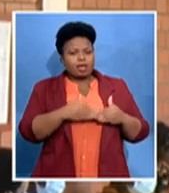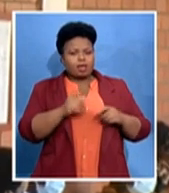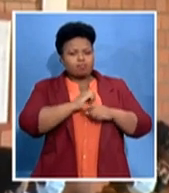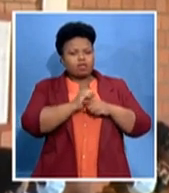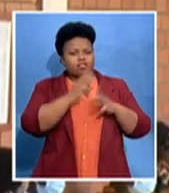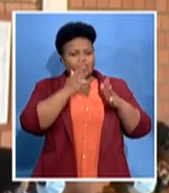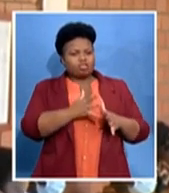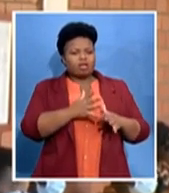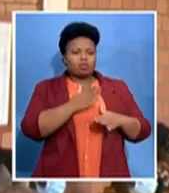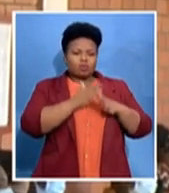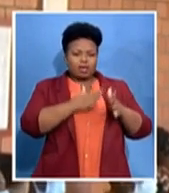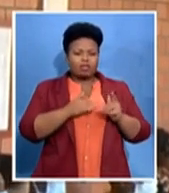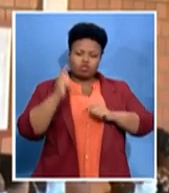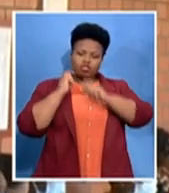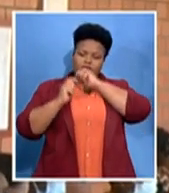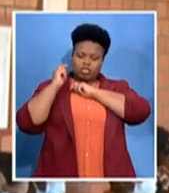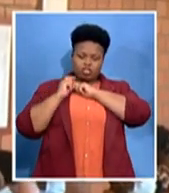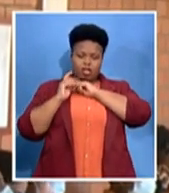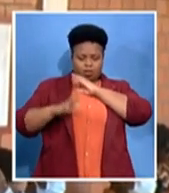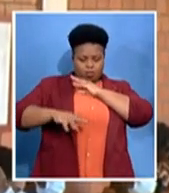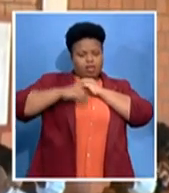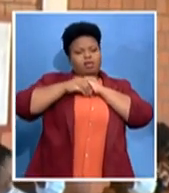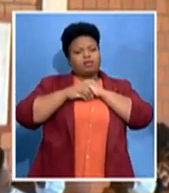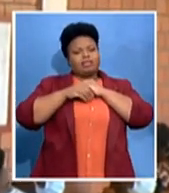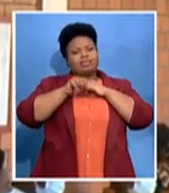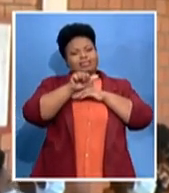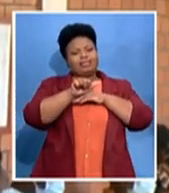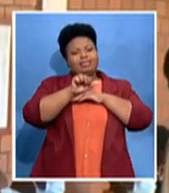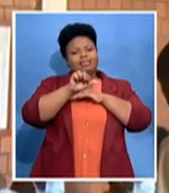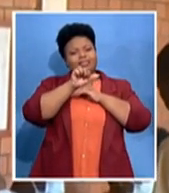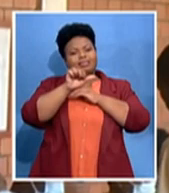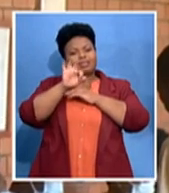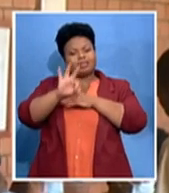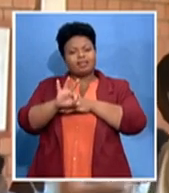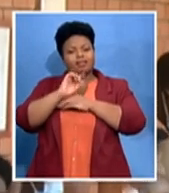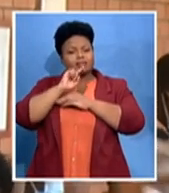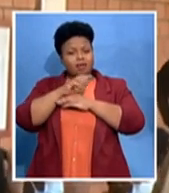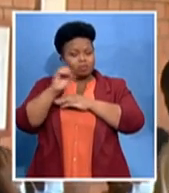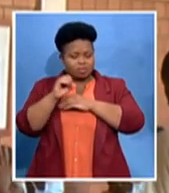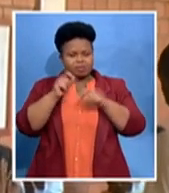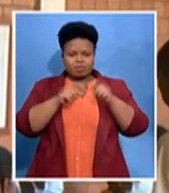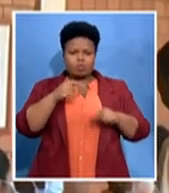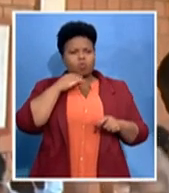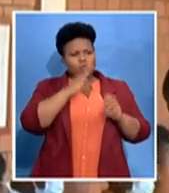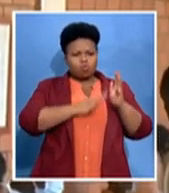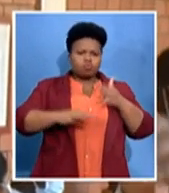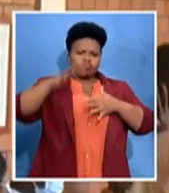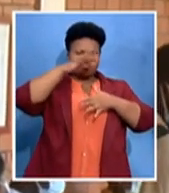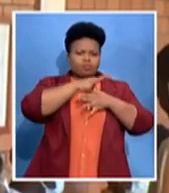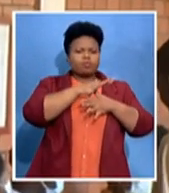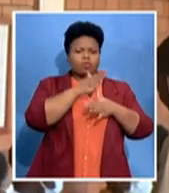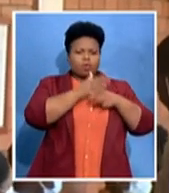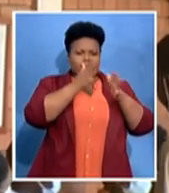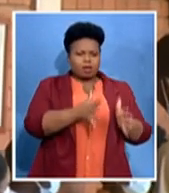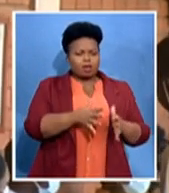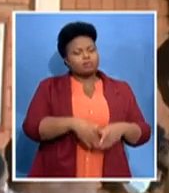163 and make sure that everybody who is in the front line gets their vaccine. In phase 2, we then will start